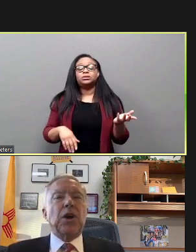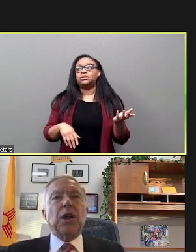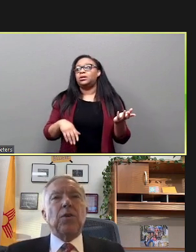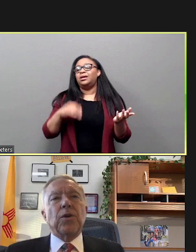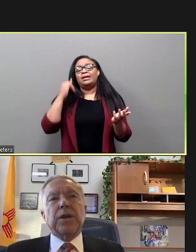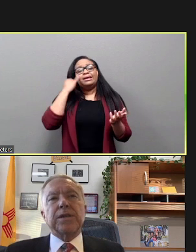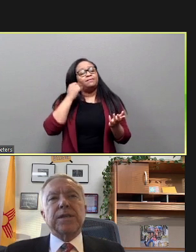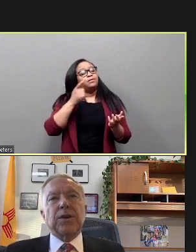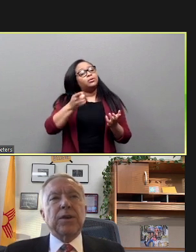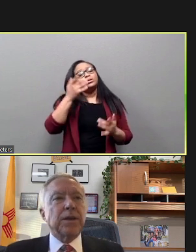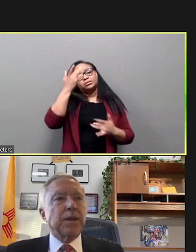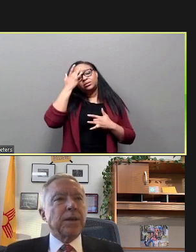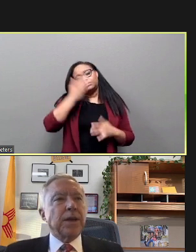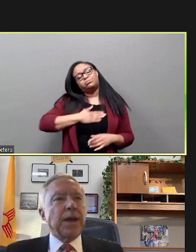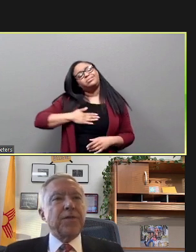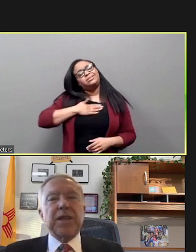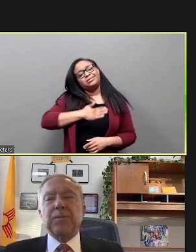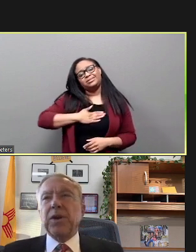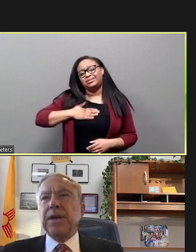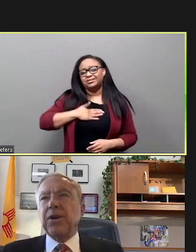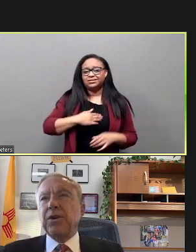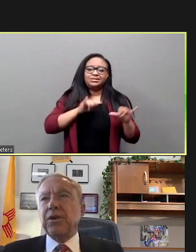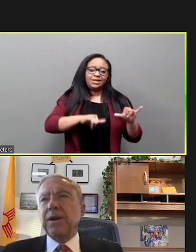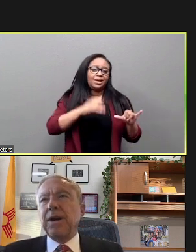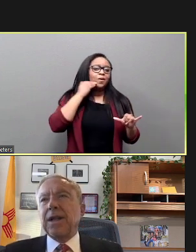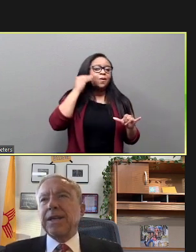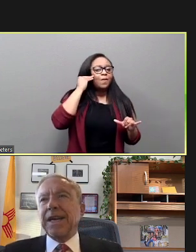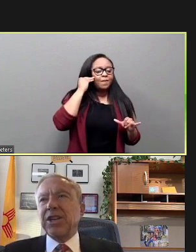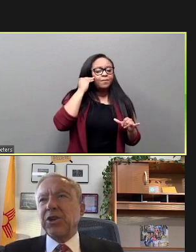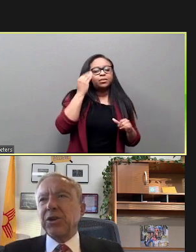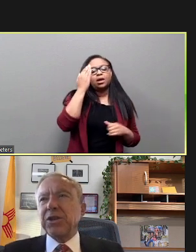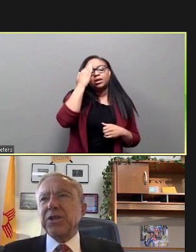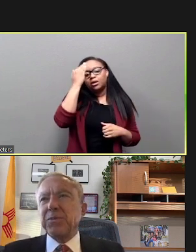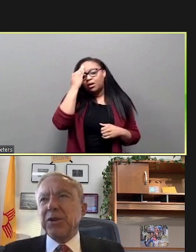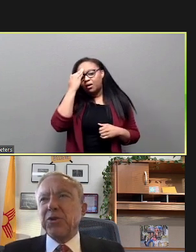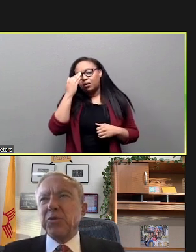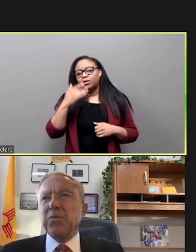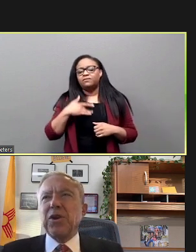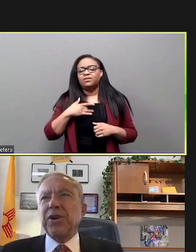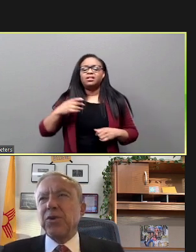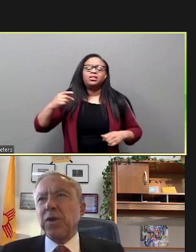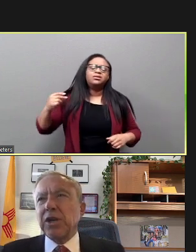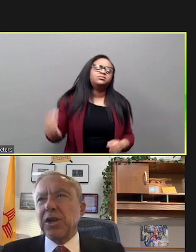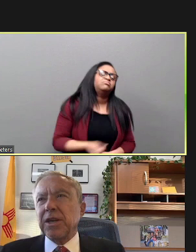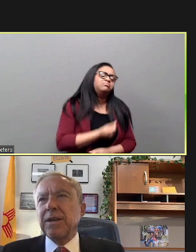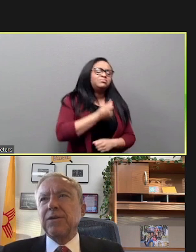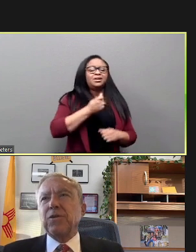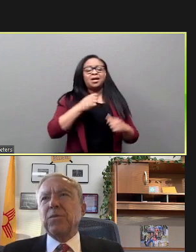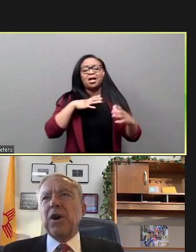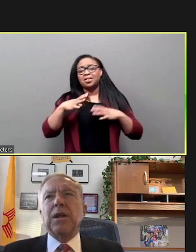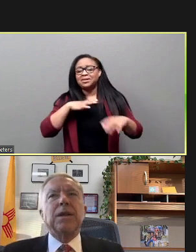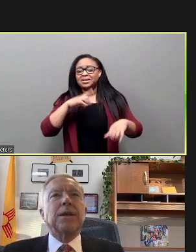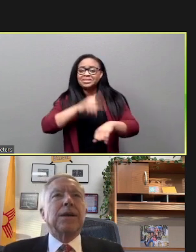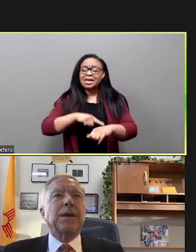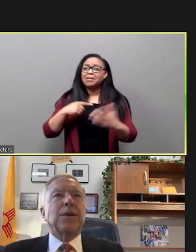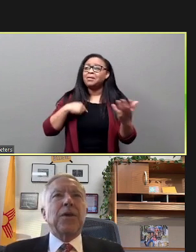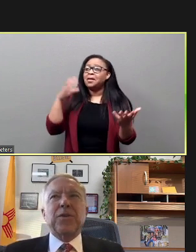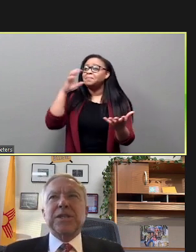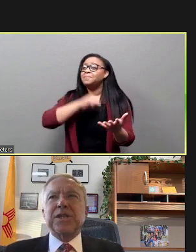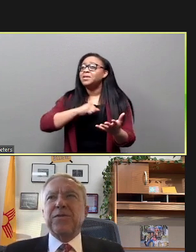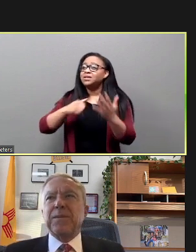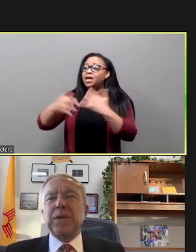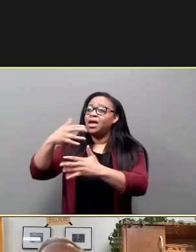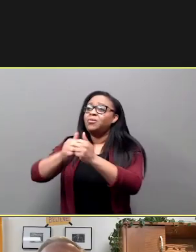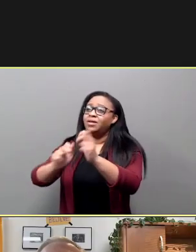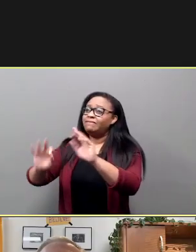symptoms at all, or consider having them bring your holiday dinner to the bedroom where you're watching football while the